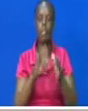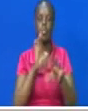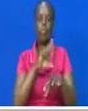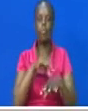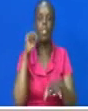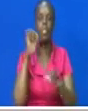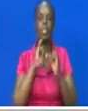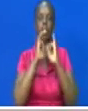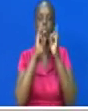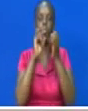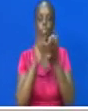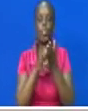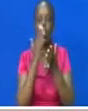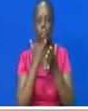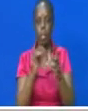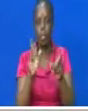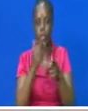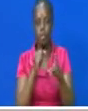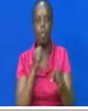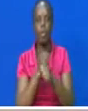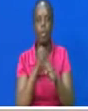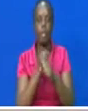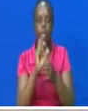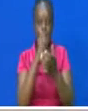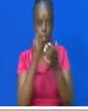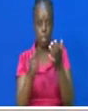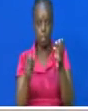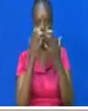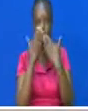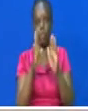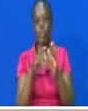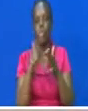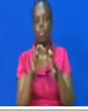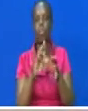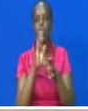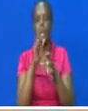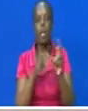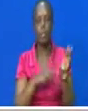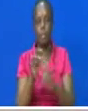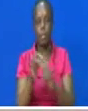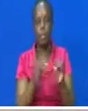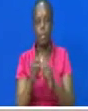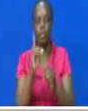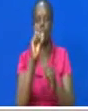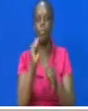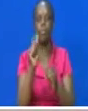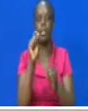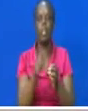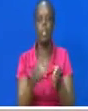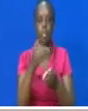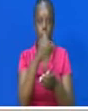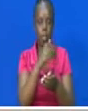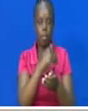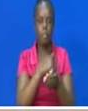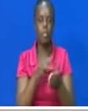information that you require from recorded work. So those are methods of data collection that we talked about